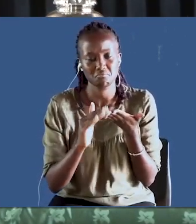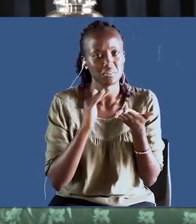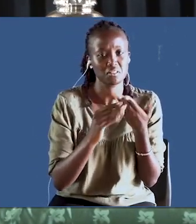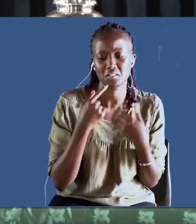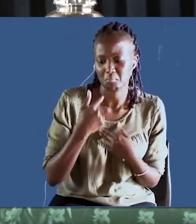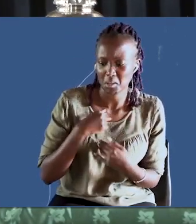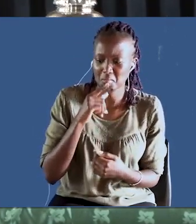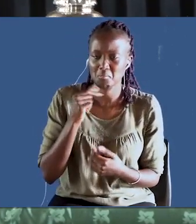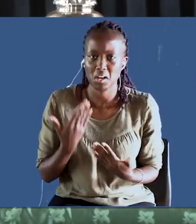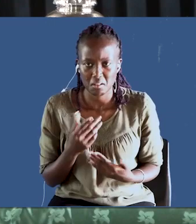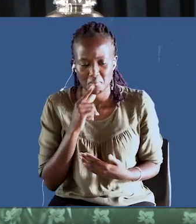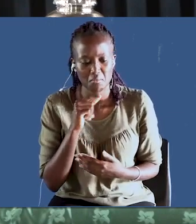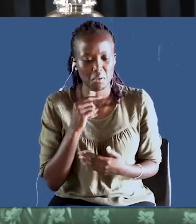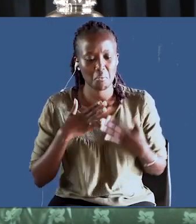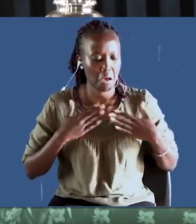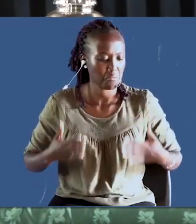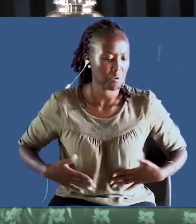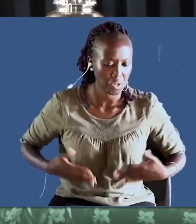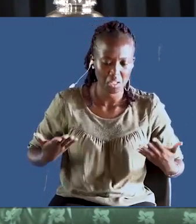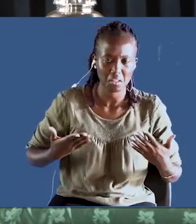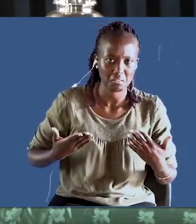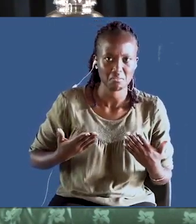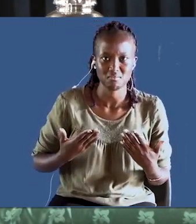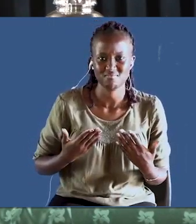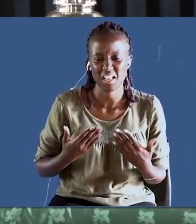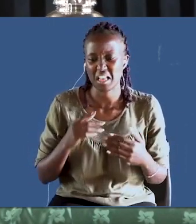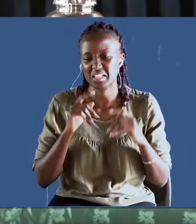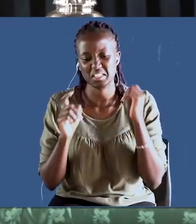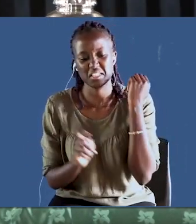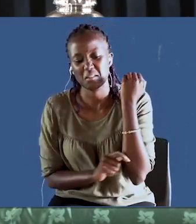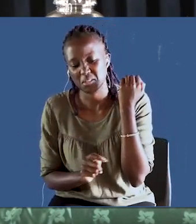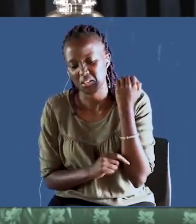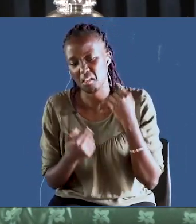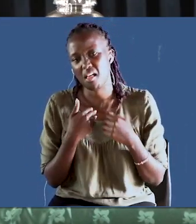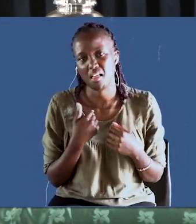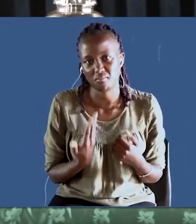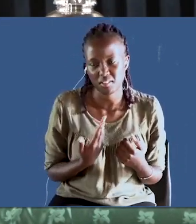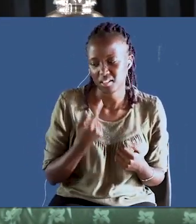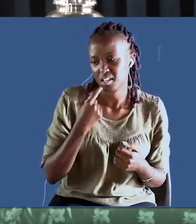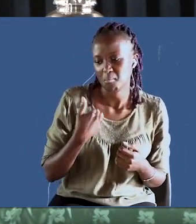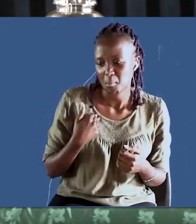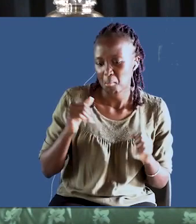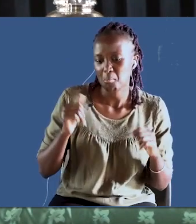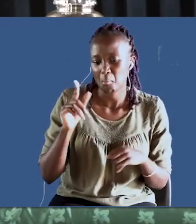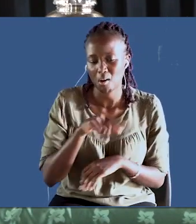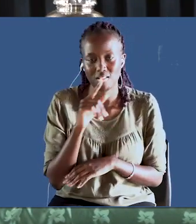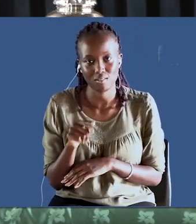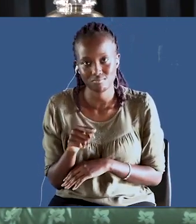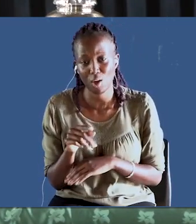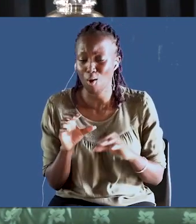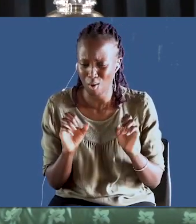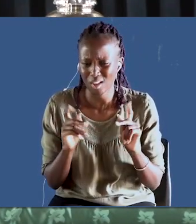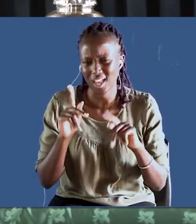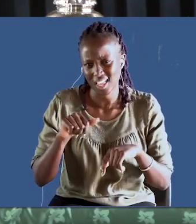oh, you know, I'm human being and this body is just flesh. You know, I am prone to making mistakes, which is